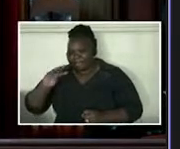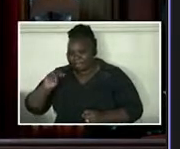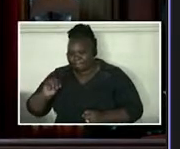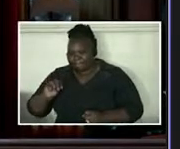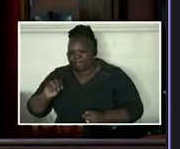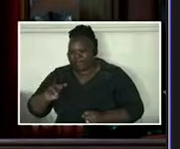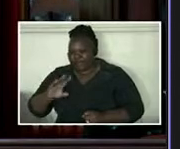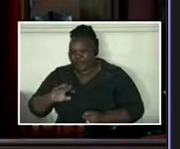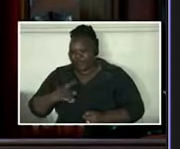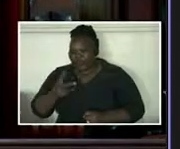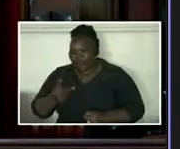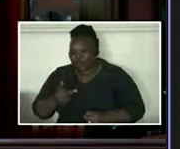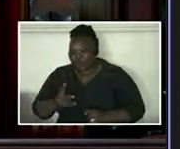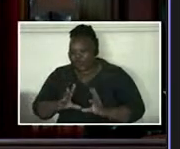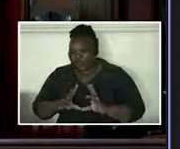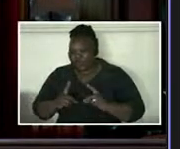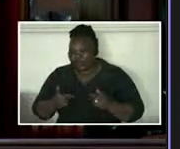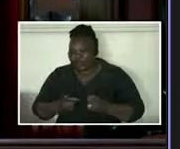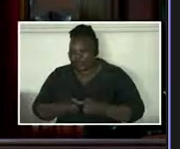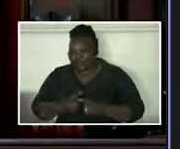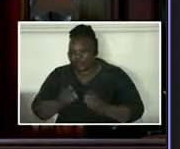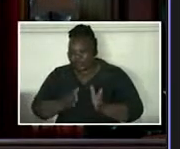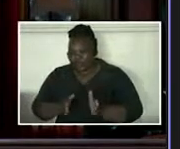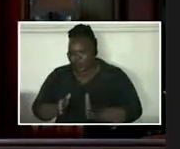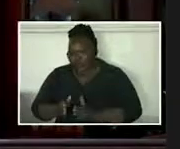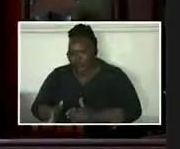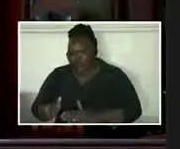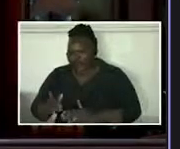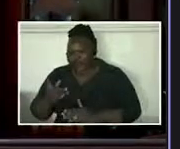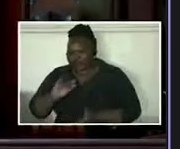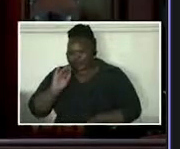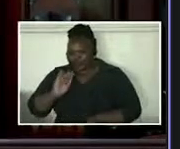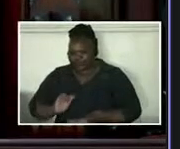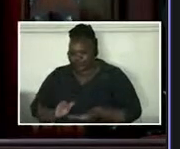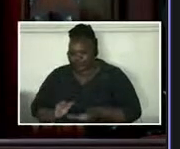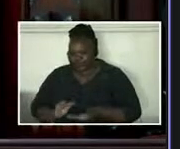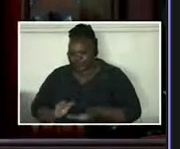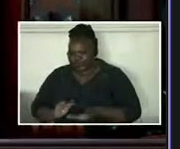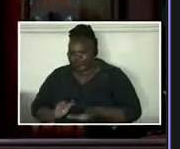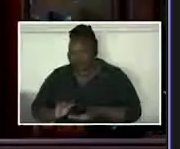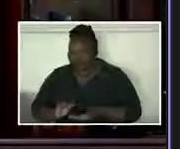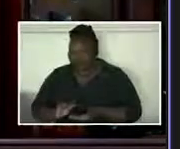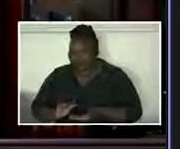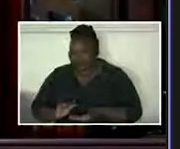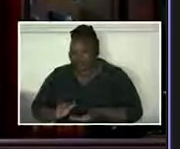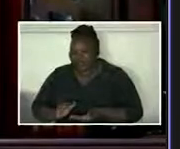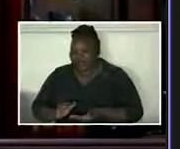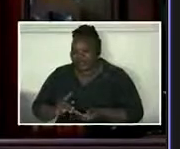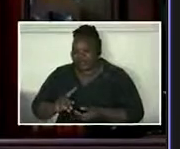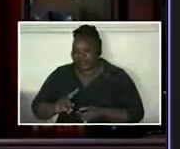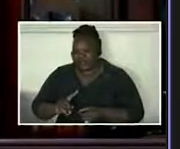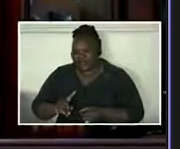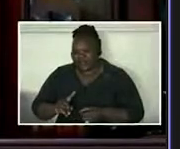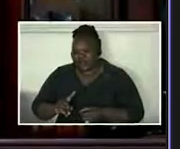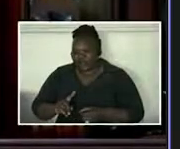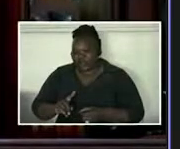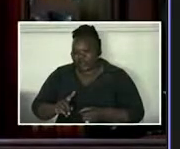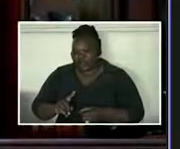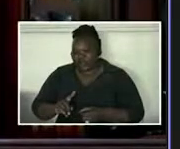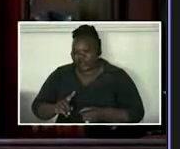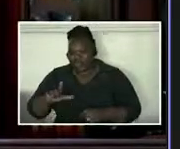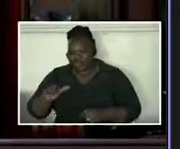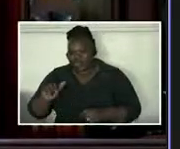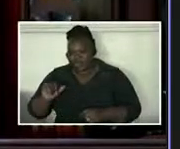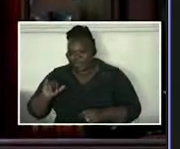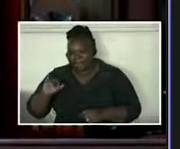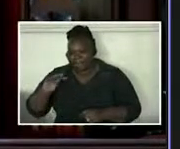overall cost of the medical legal grade committee understand the committee understands that one of the strategies to do